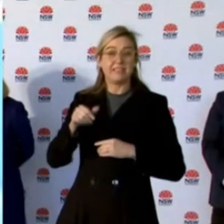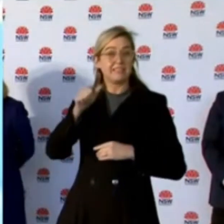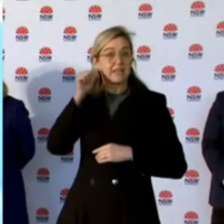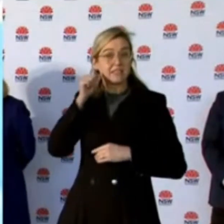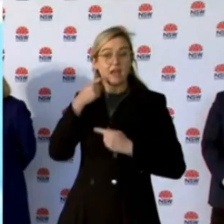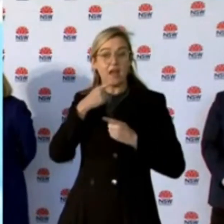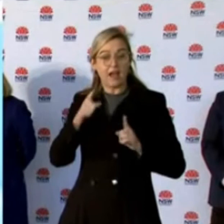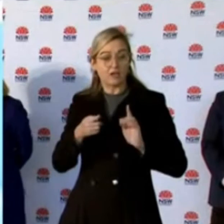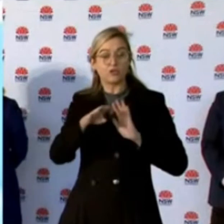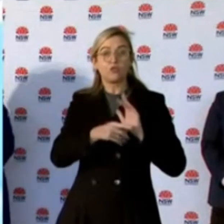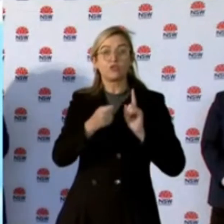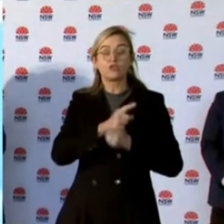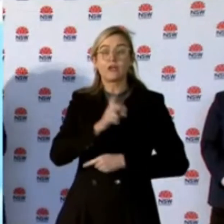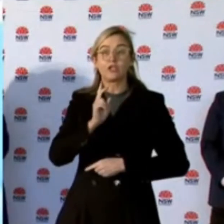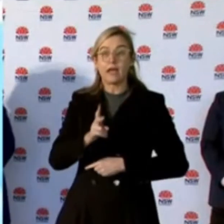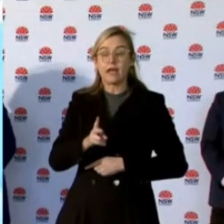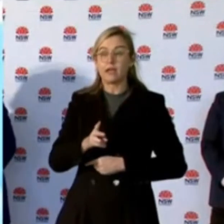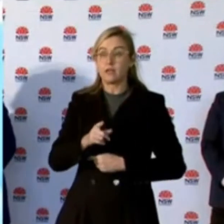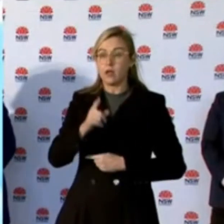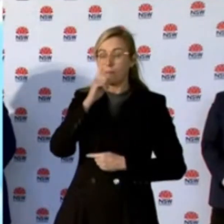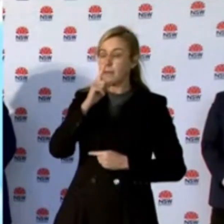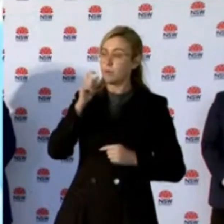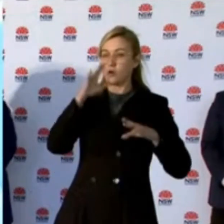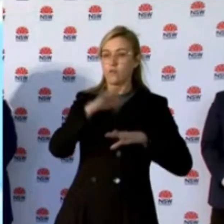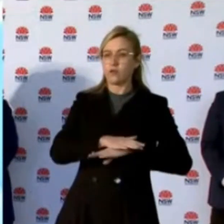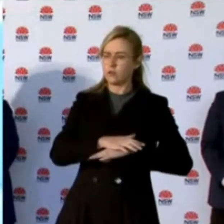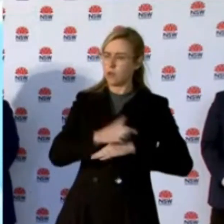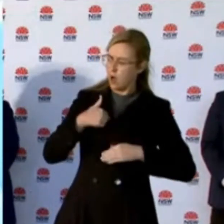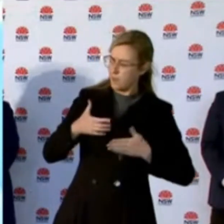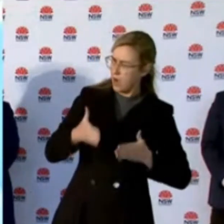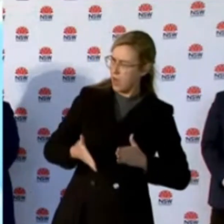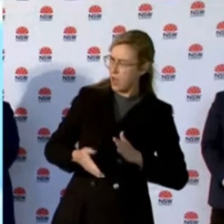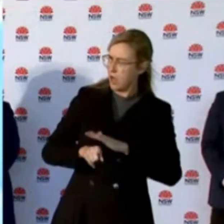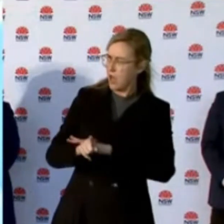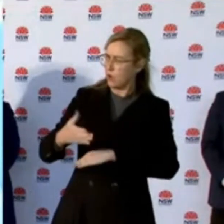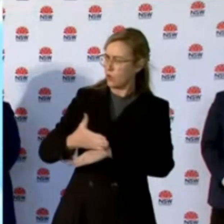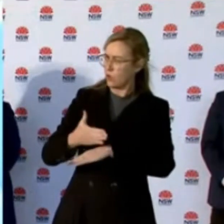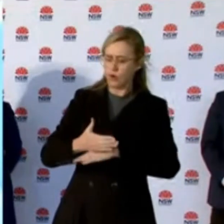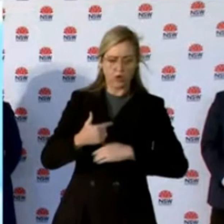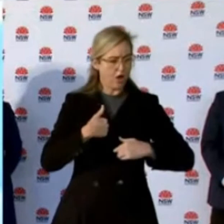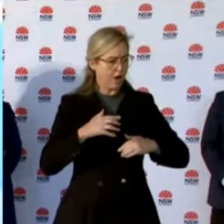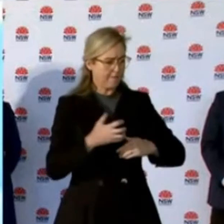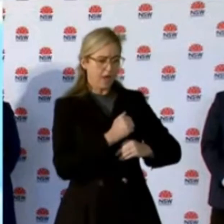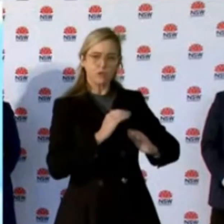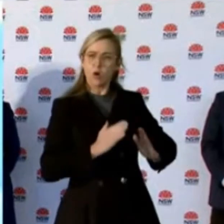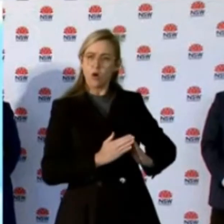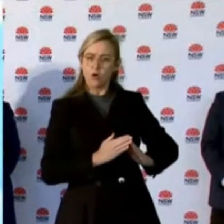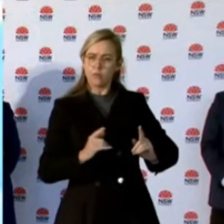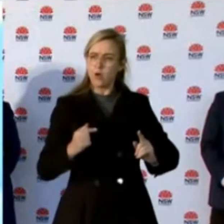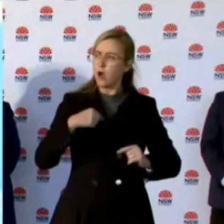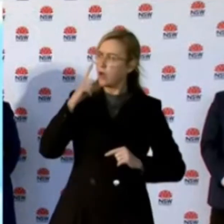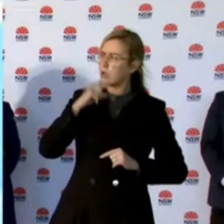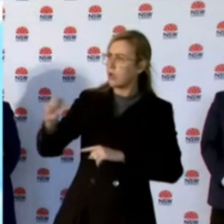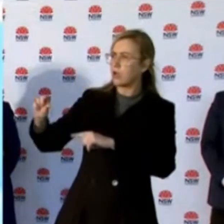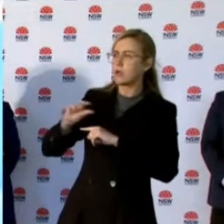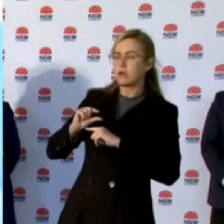yesterday. People are sitting at home not knowing whether they can go to work or not go to work, whether they're going to get help or not get help. and you only started to talk to businesses